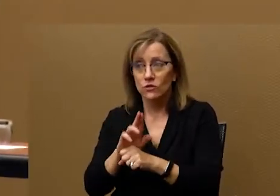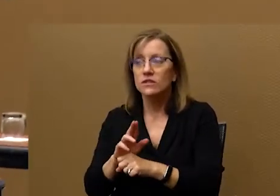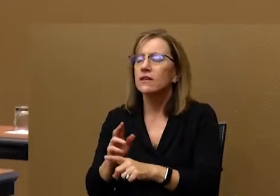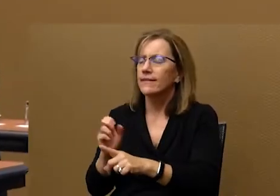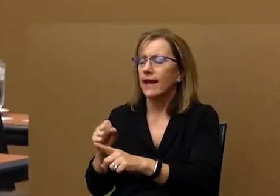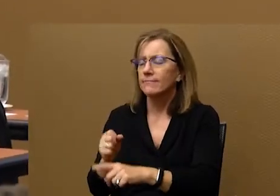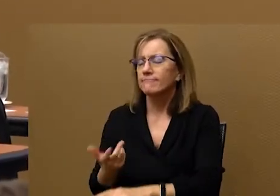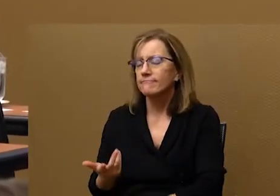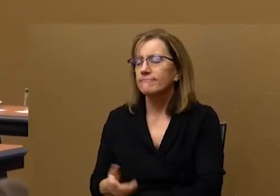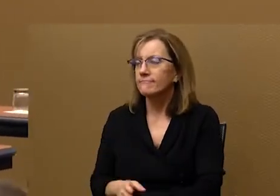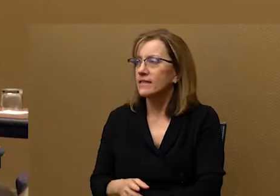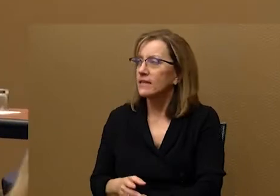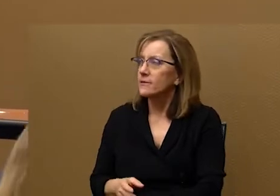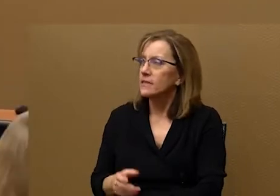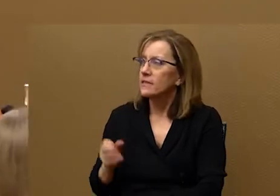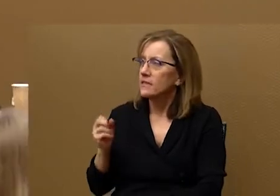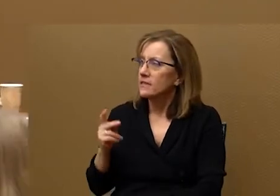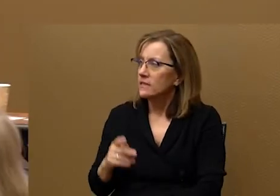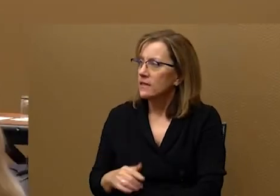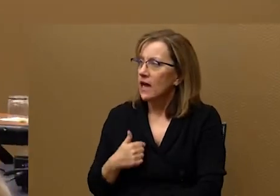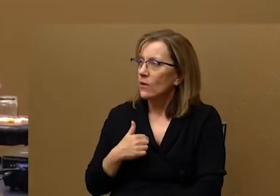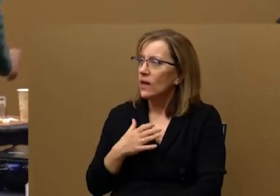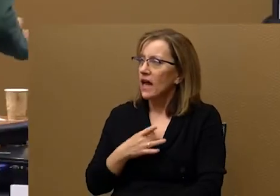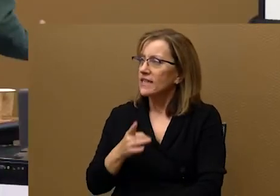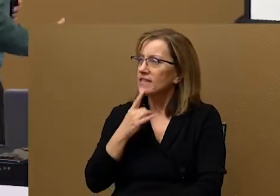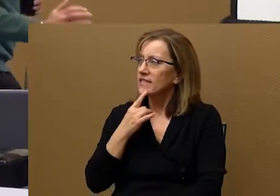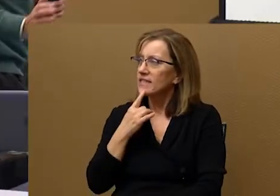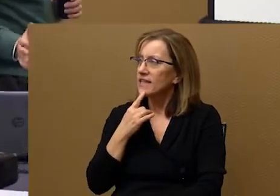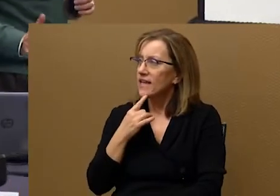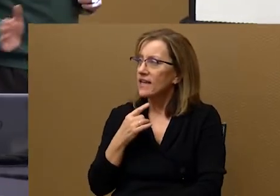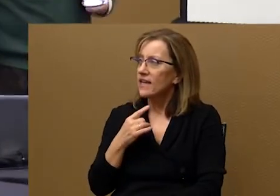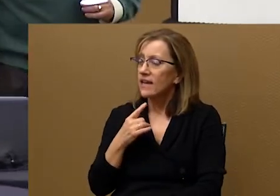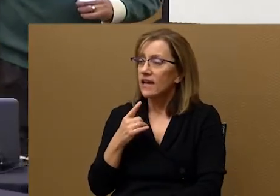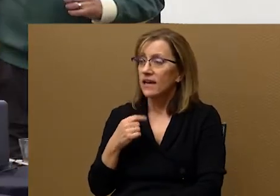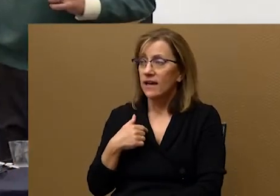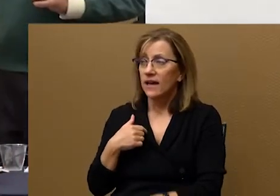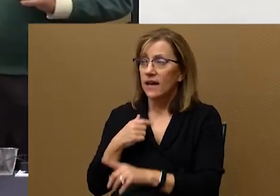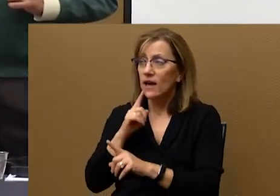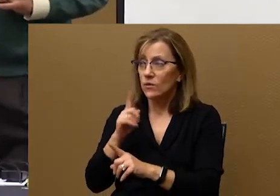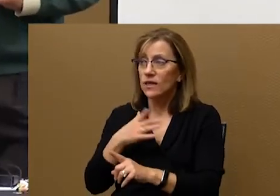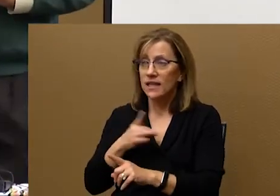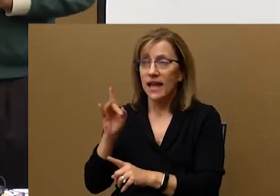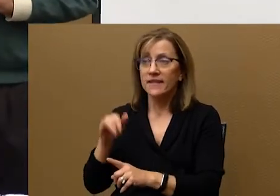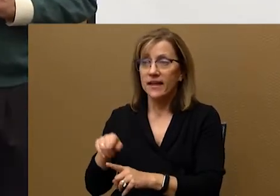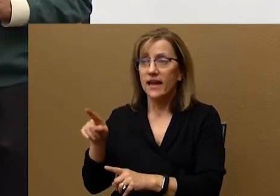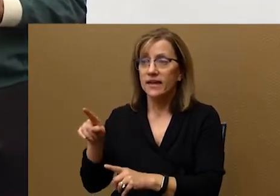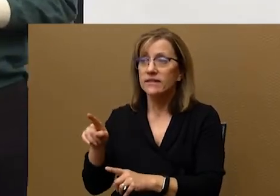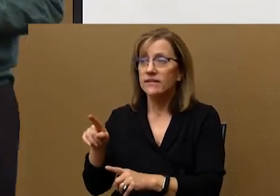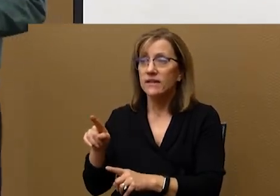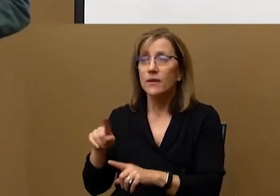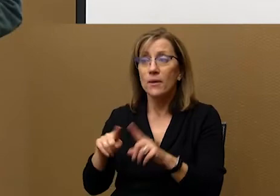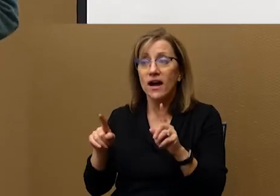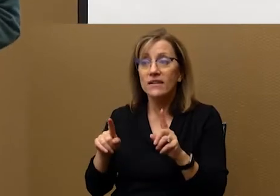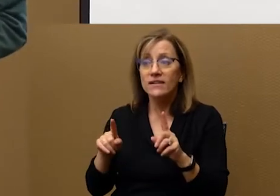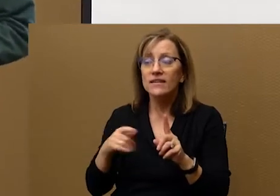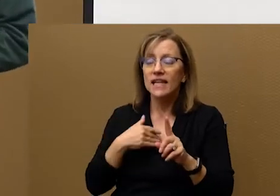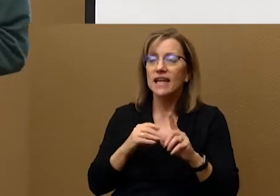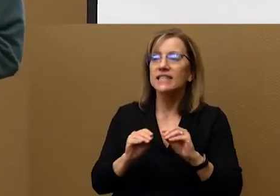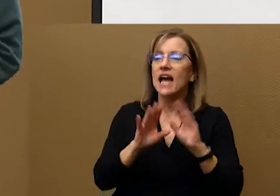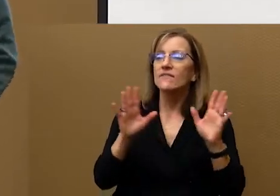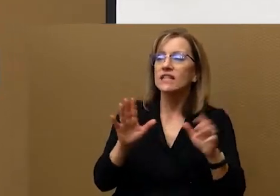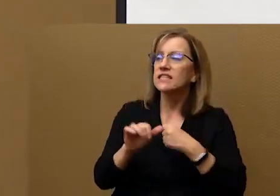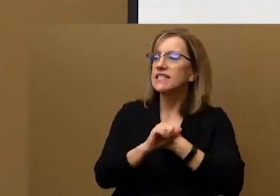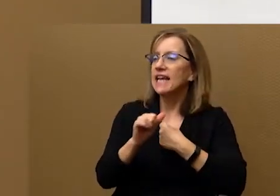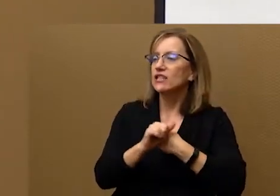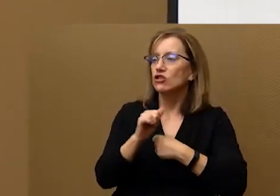So let me just say, I really like that, and it has obvious dangers.